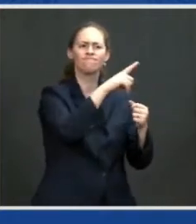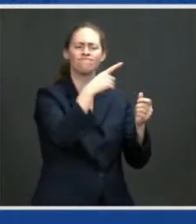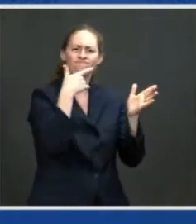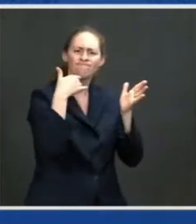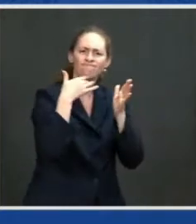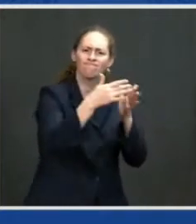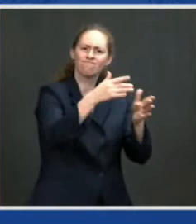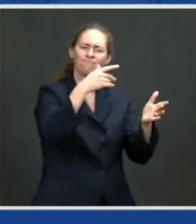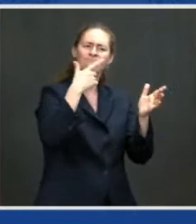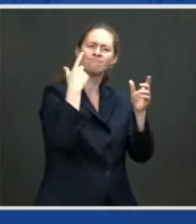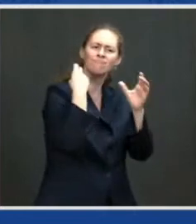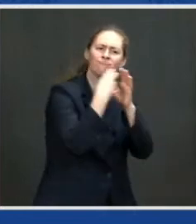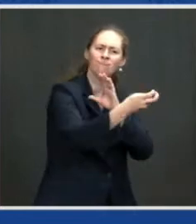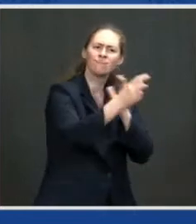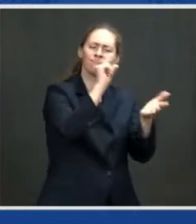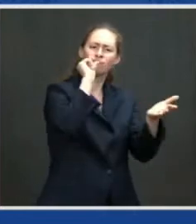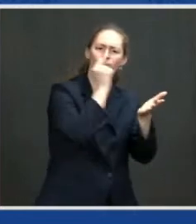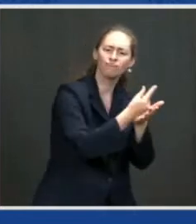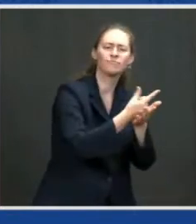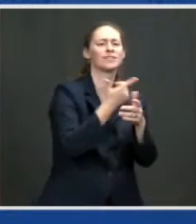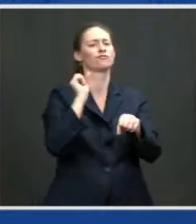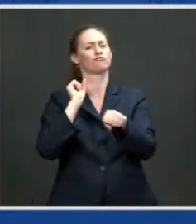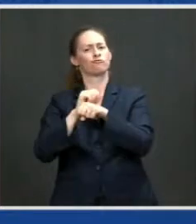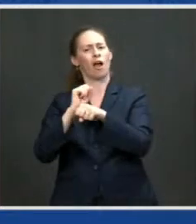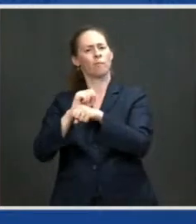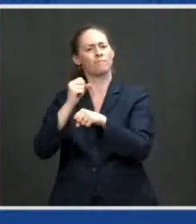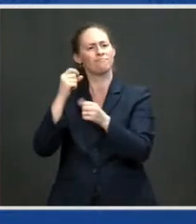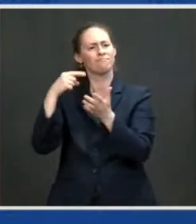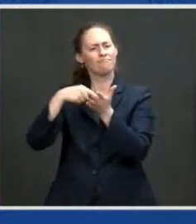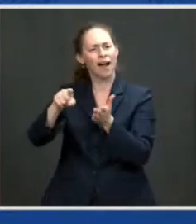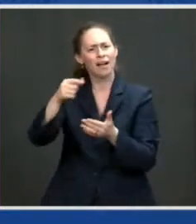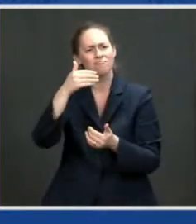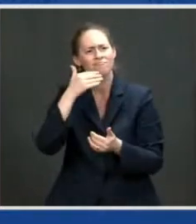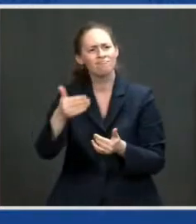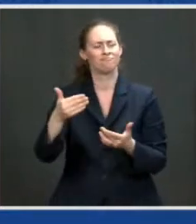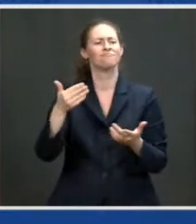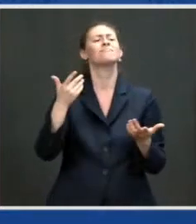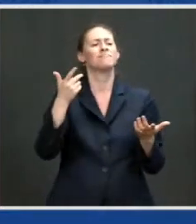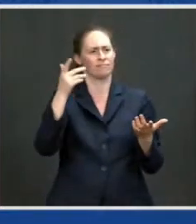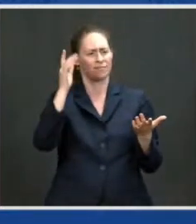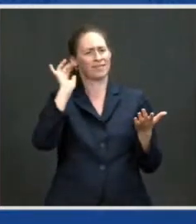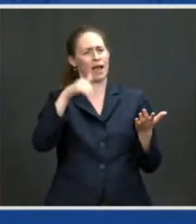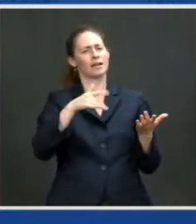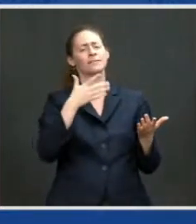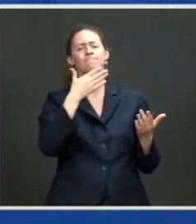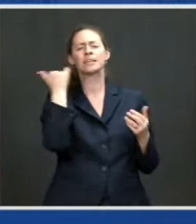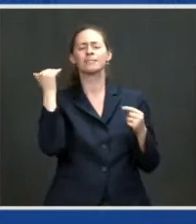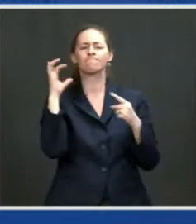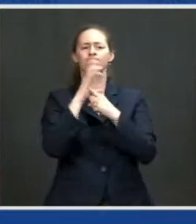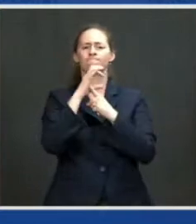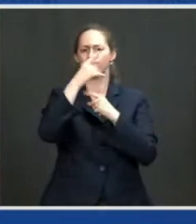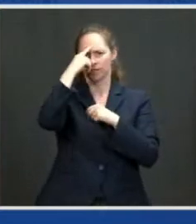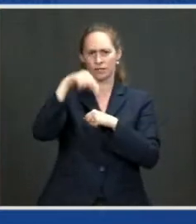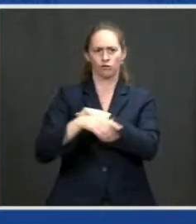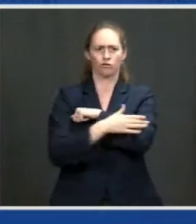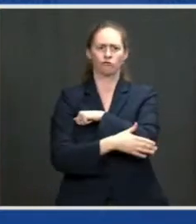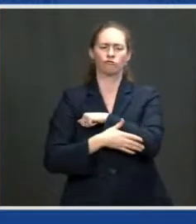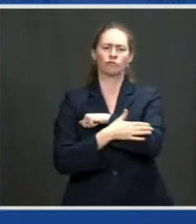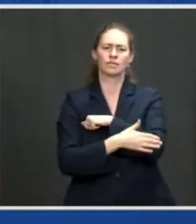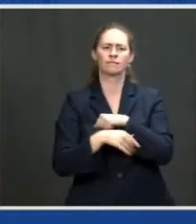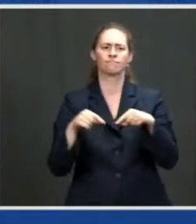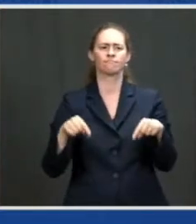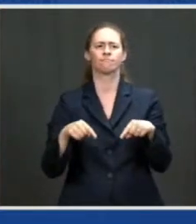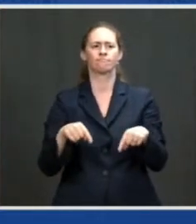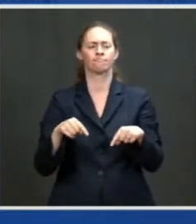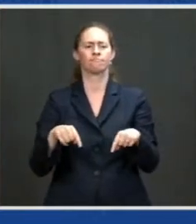know you know what's best for America. And by the way, better educated public helps everybody.